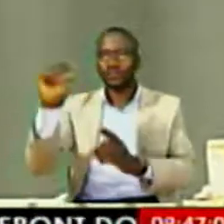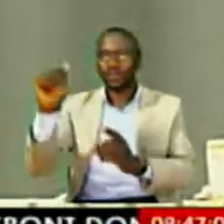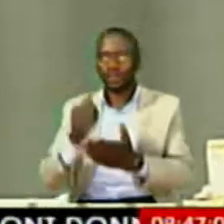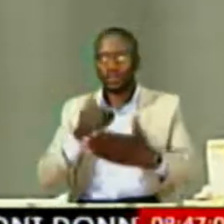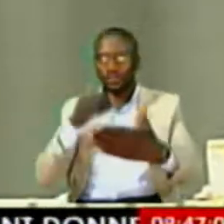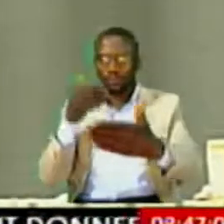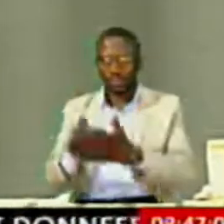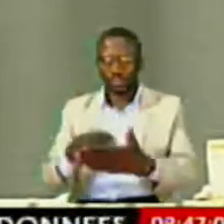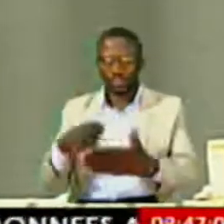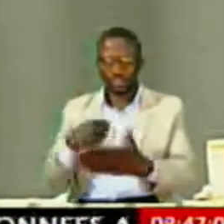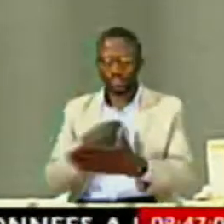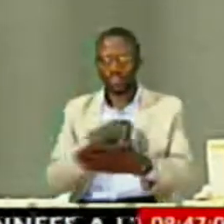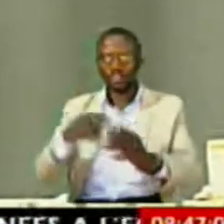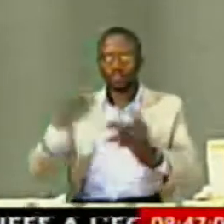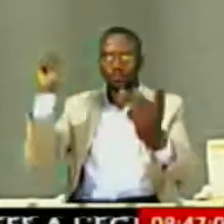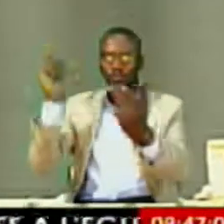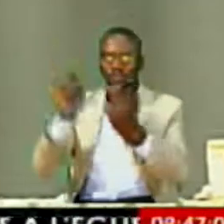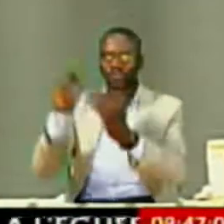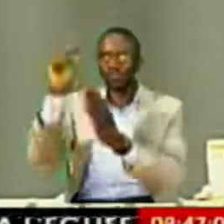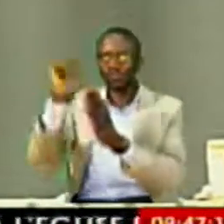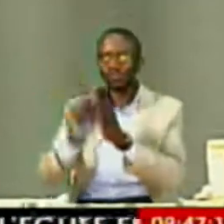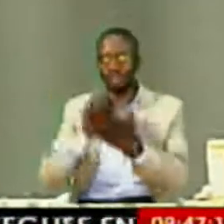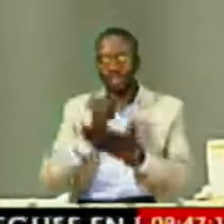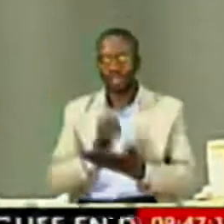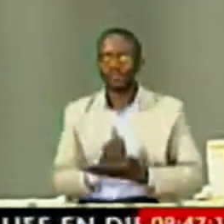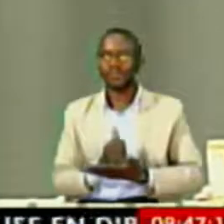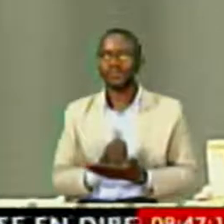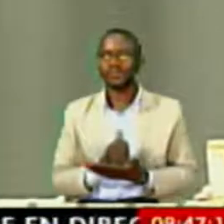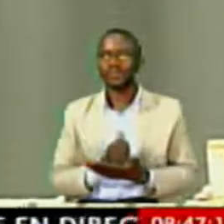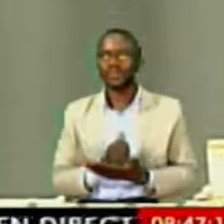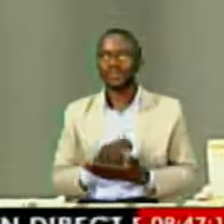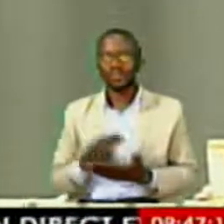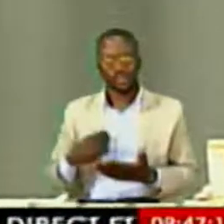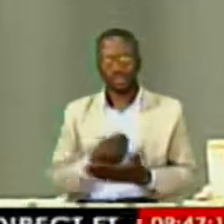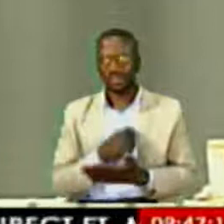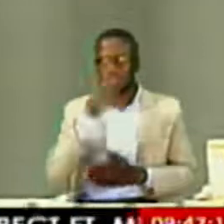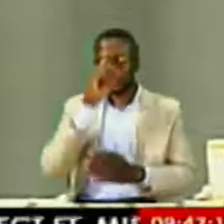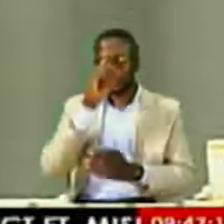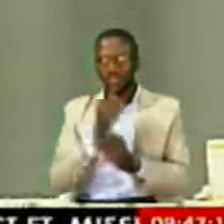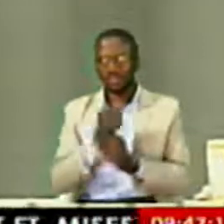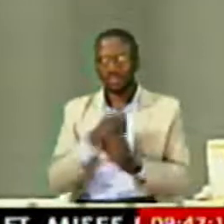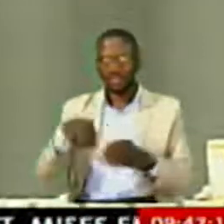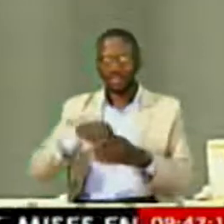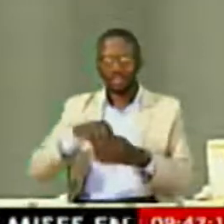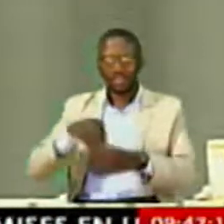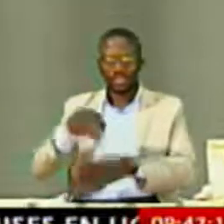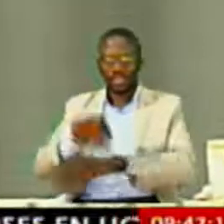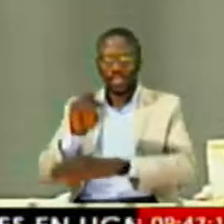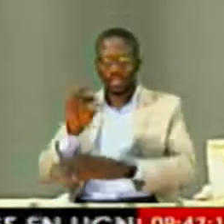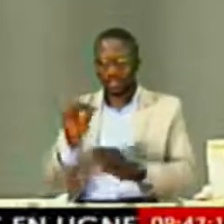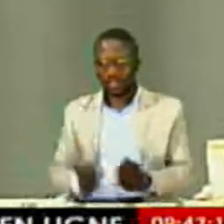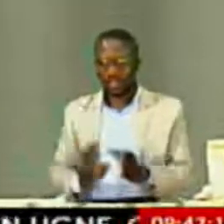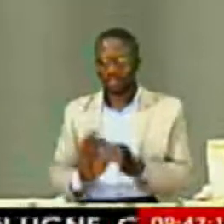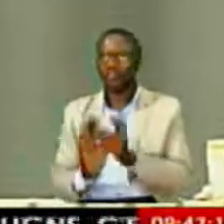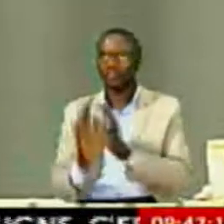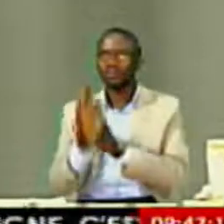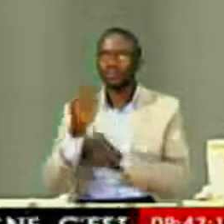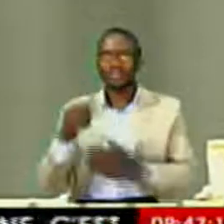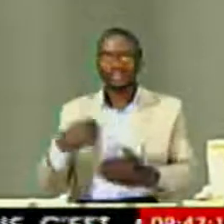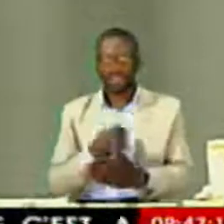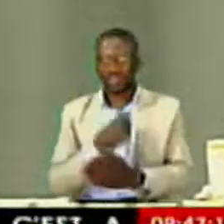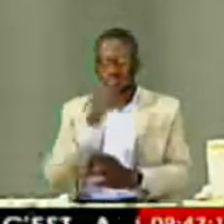take us up to the destination. Amen. Amen. Nous croyons dans l'élection de Dieu. We believe in God's election. Nous croyons